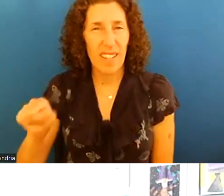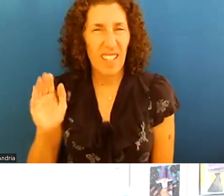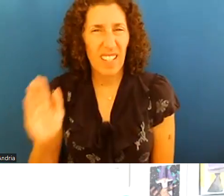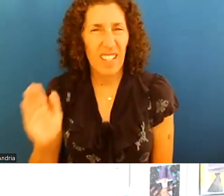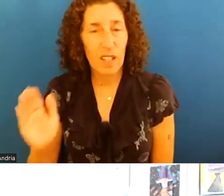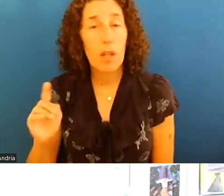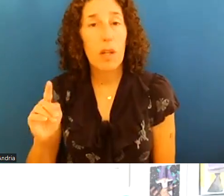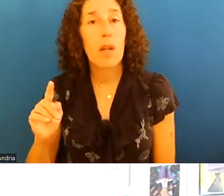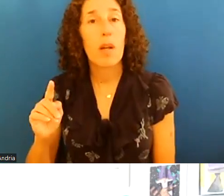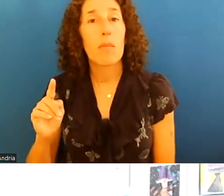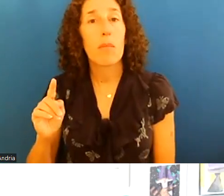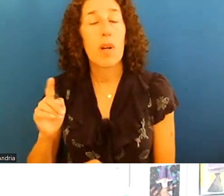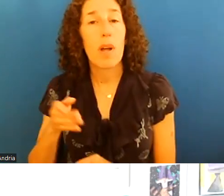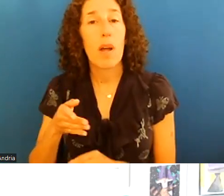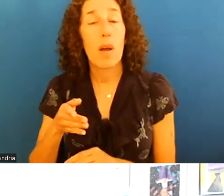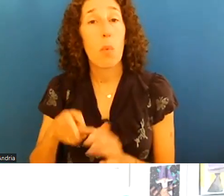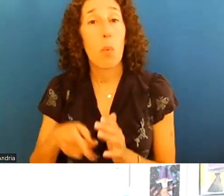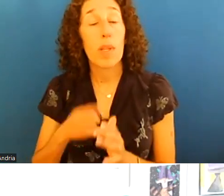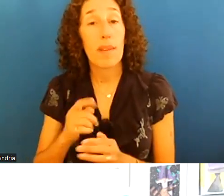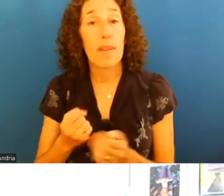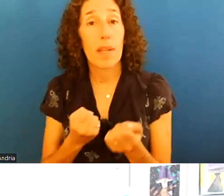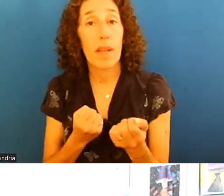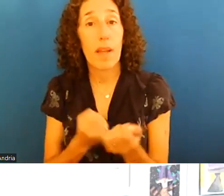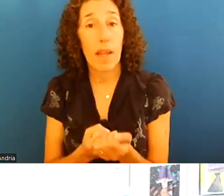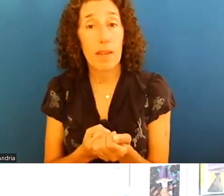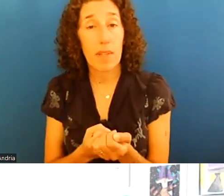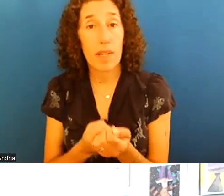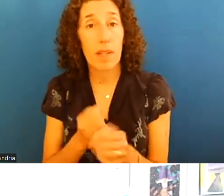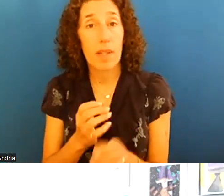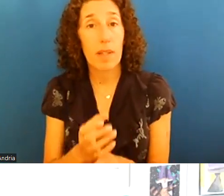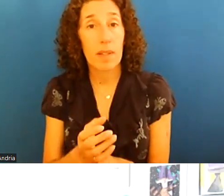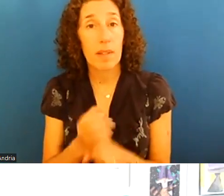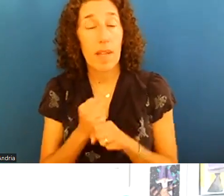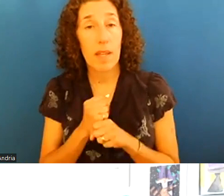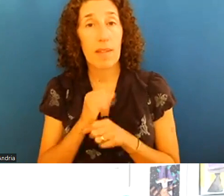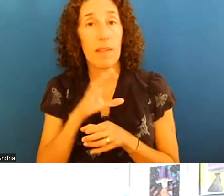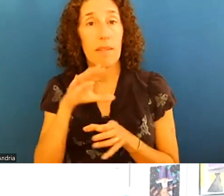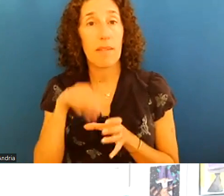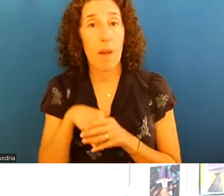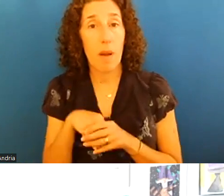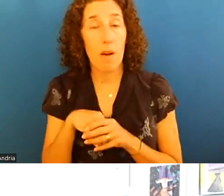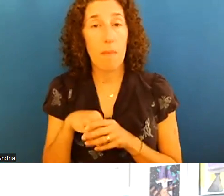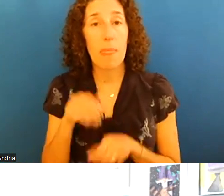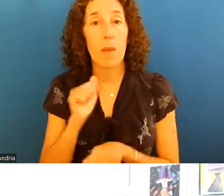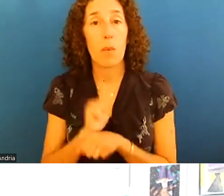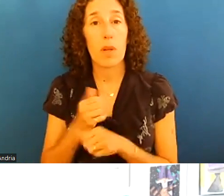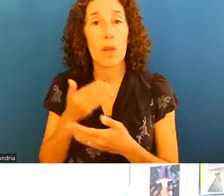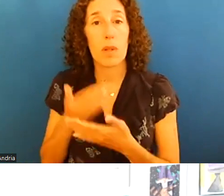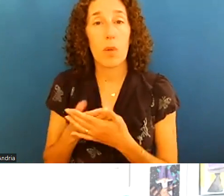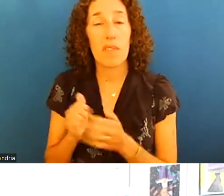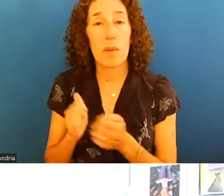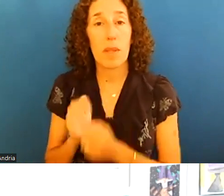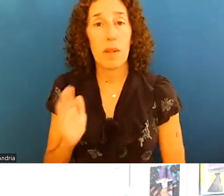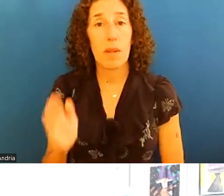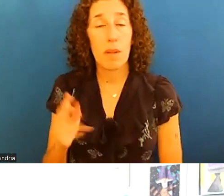gets that baton passed to them, they work very closely with the victim to make sure that the resources are there and to be the